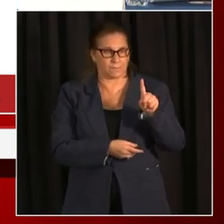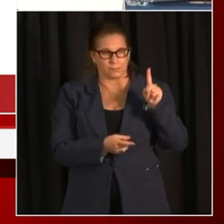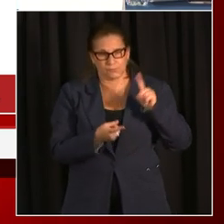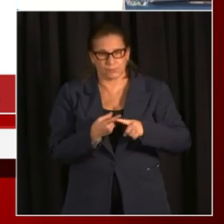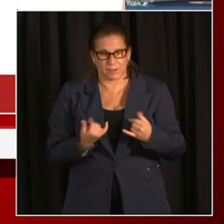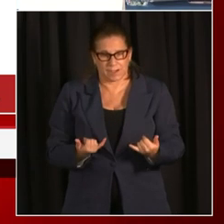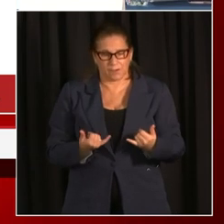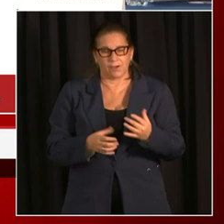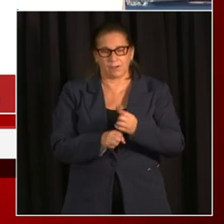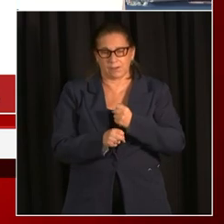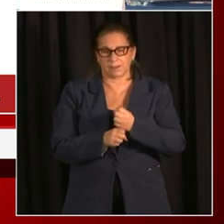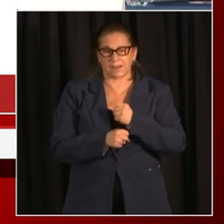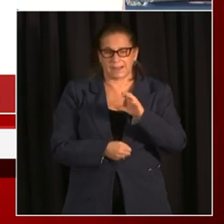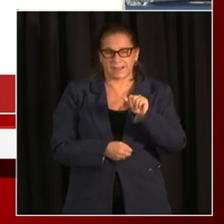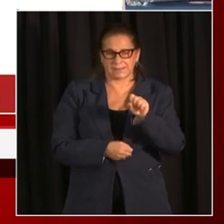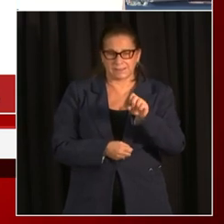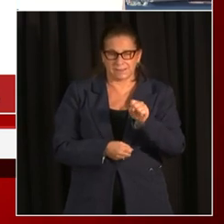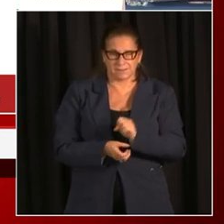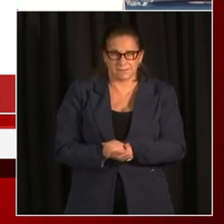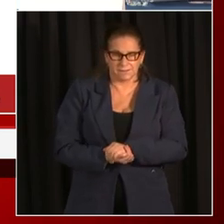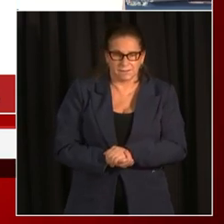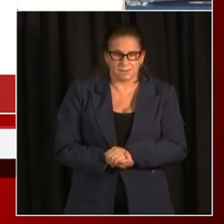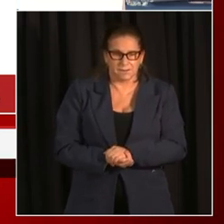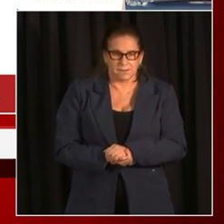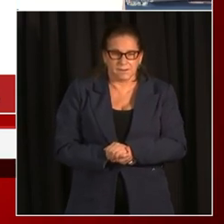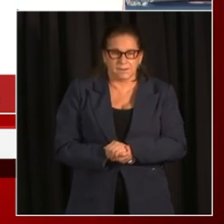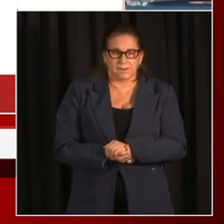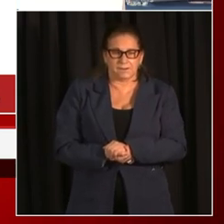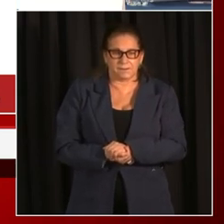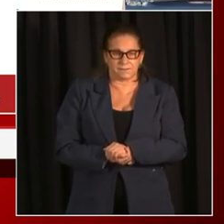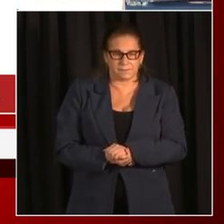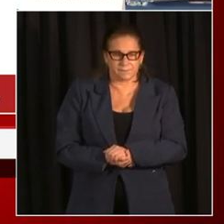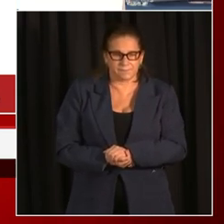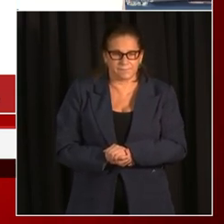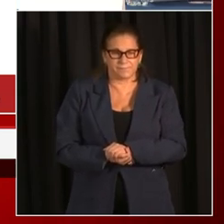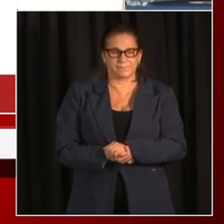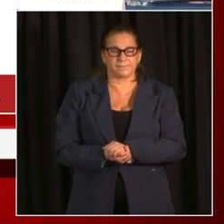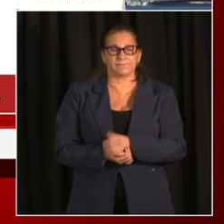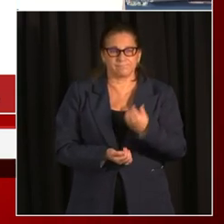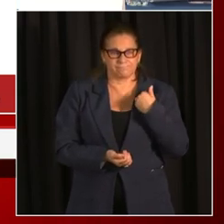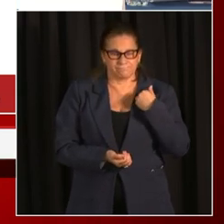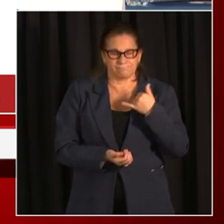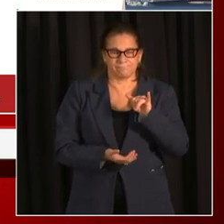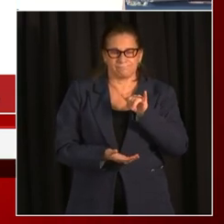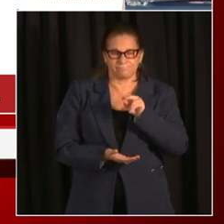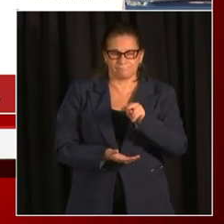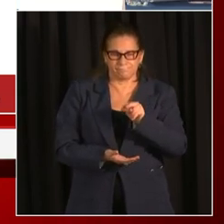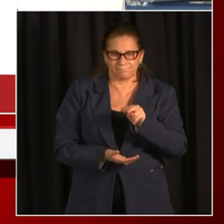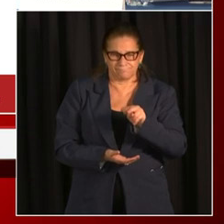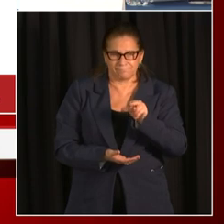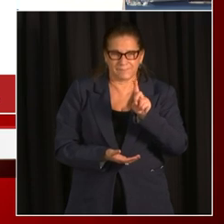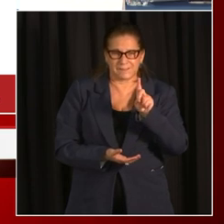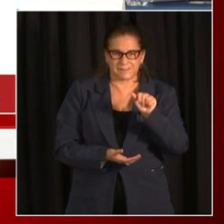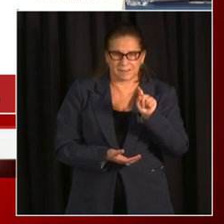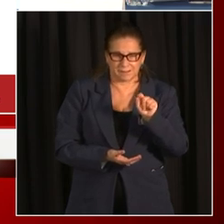So what we really want people to be able to, and we'll continue to look at this data, make recommendations from this data, looking at